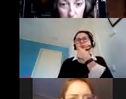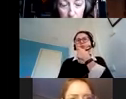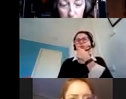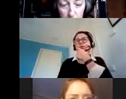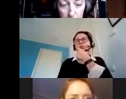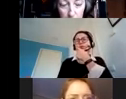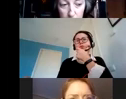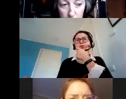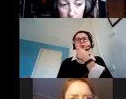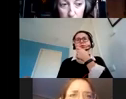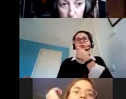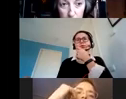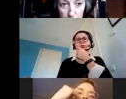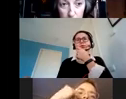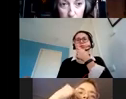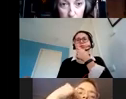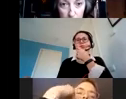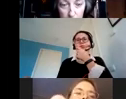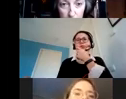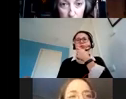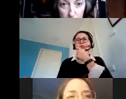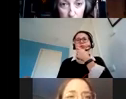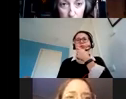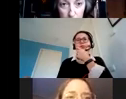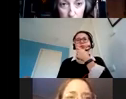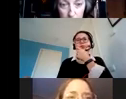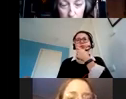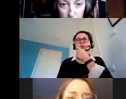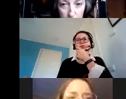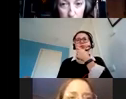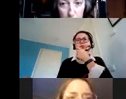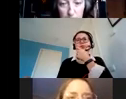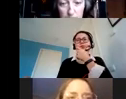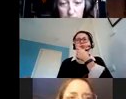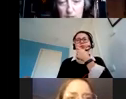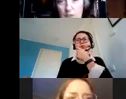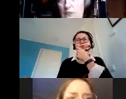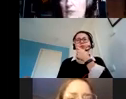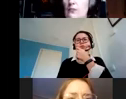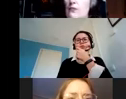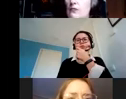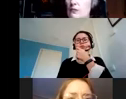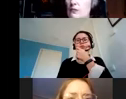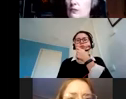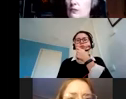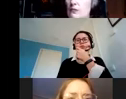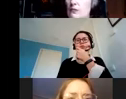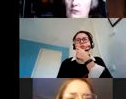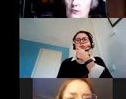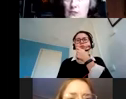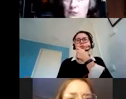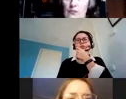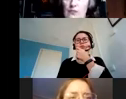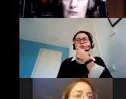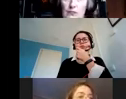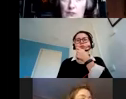and so they are really an important institution in order to give effectiveness to